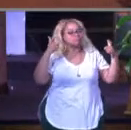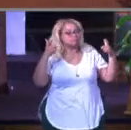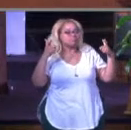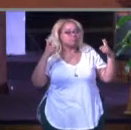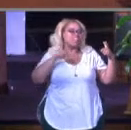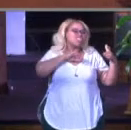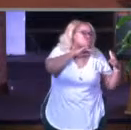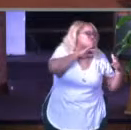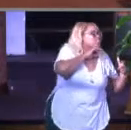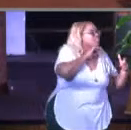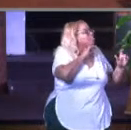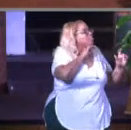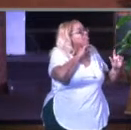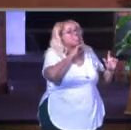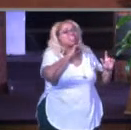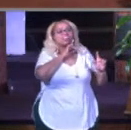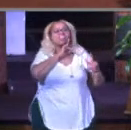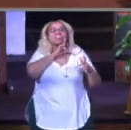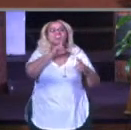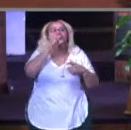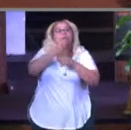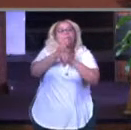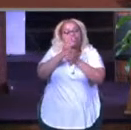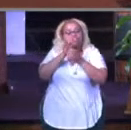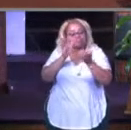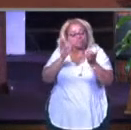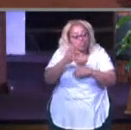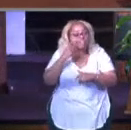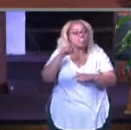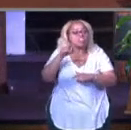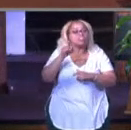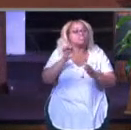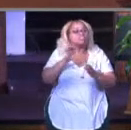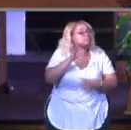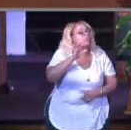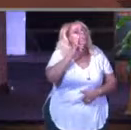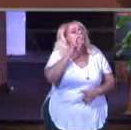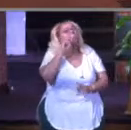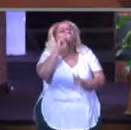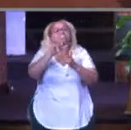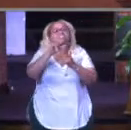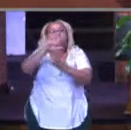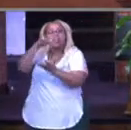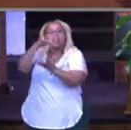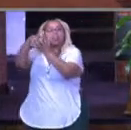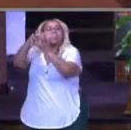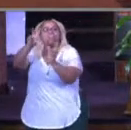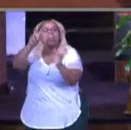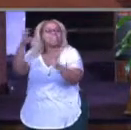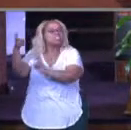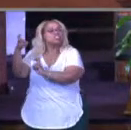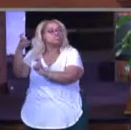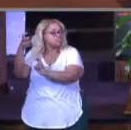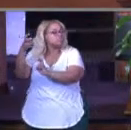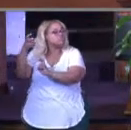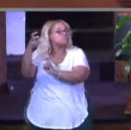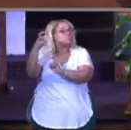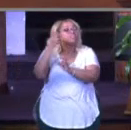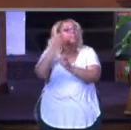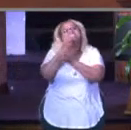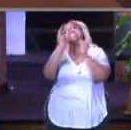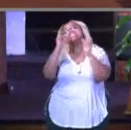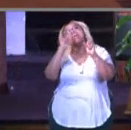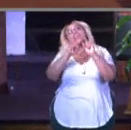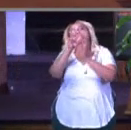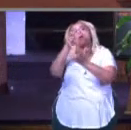and greed. They don't make room for the Spirit. They stay entangled in their issues.